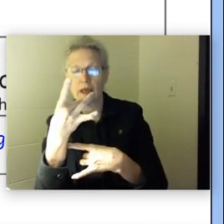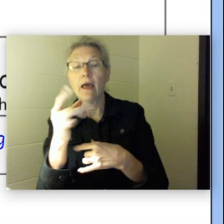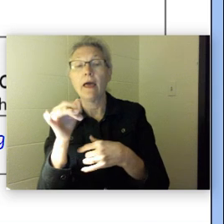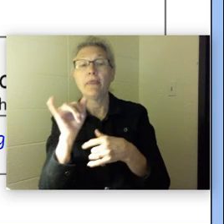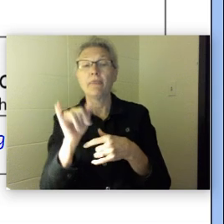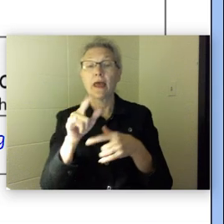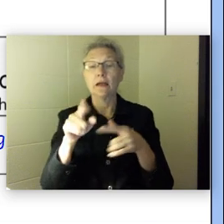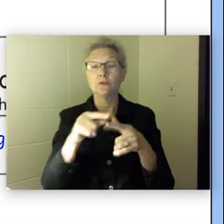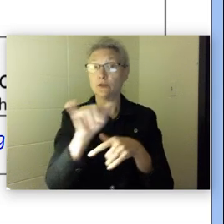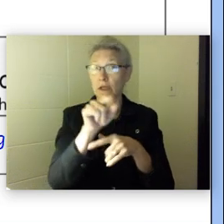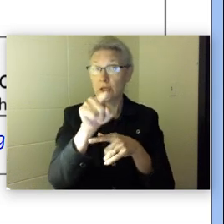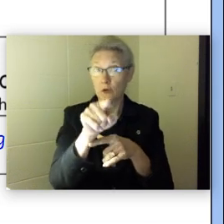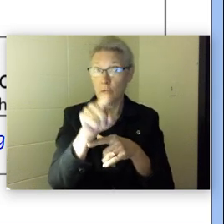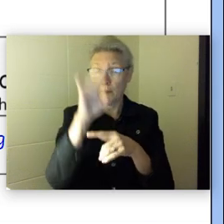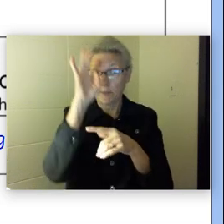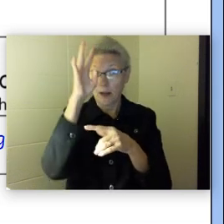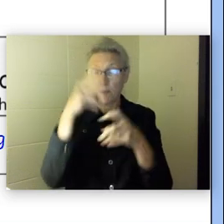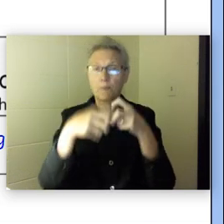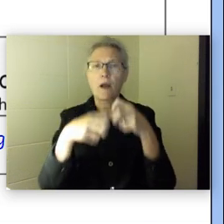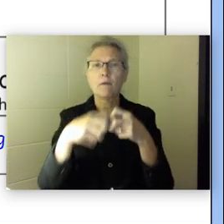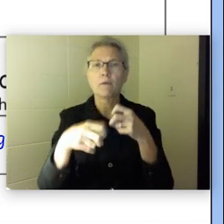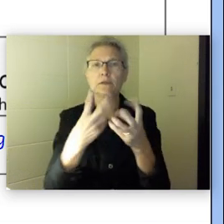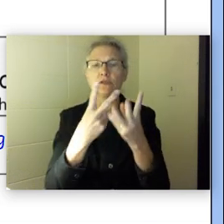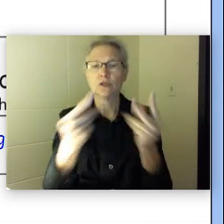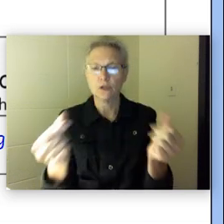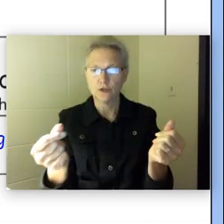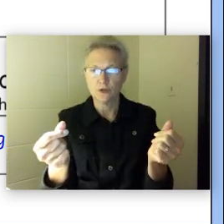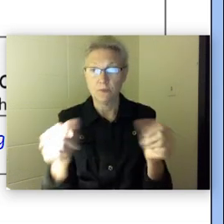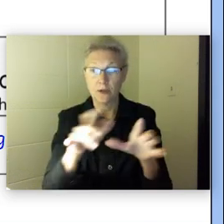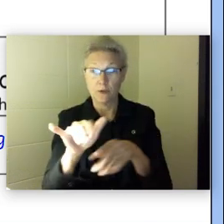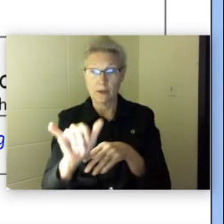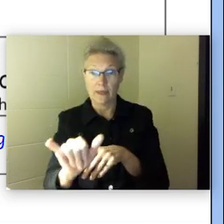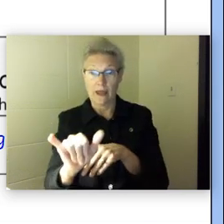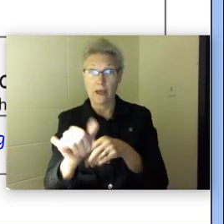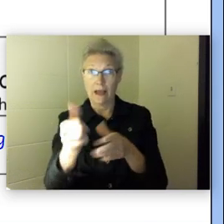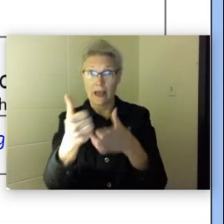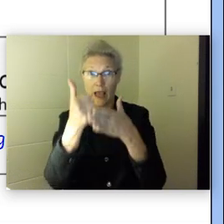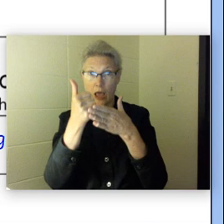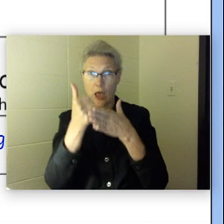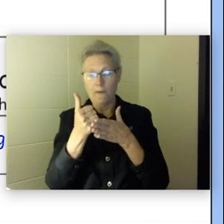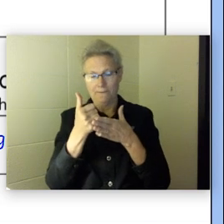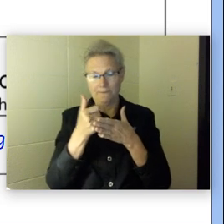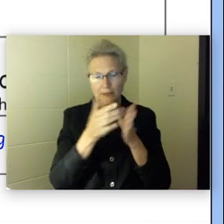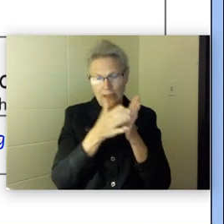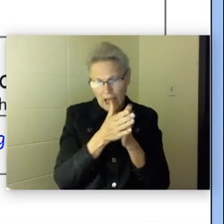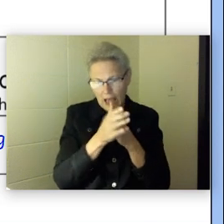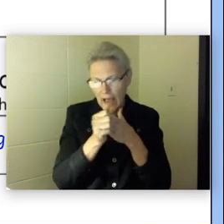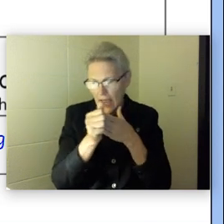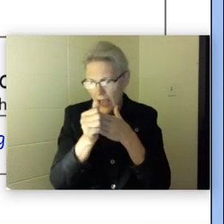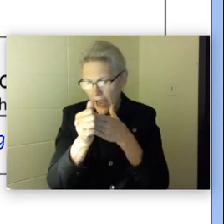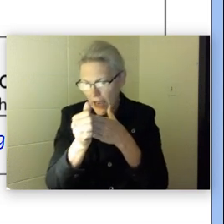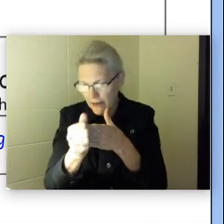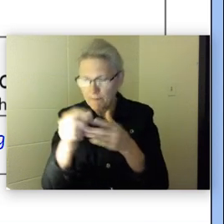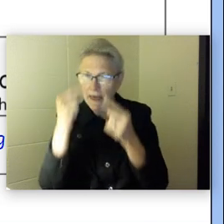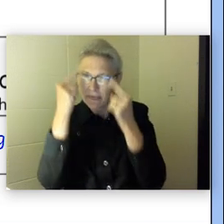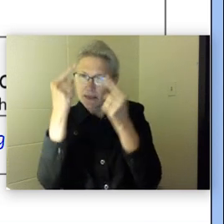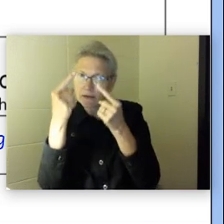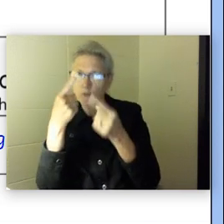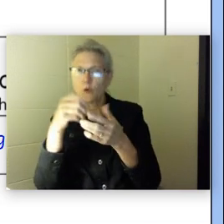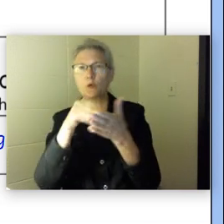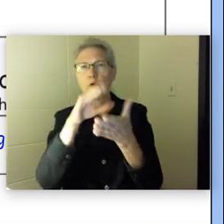Then, just like you, I created a problem and solution. By doing this, it really helps guide my thinking when writing my fable